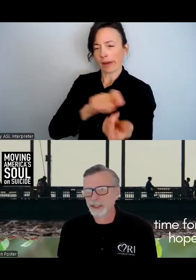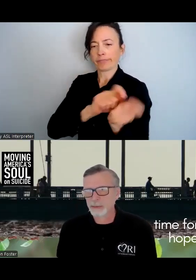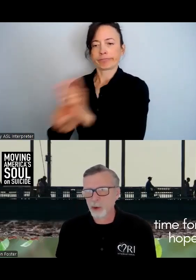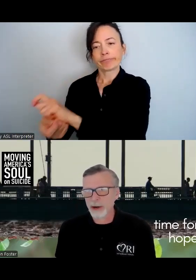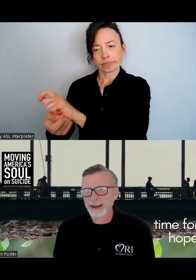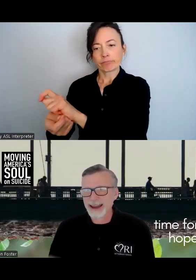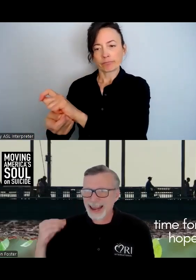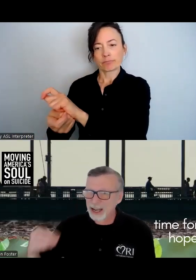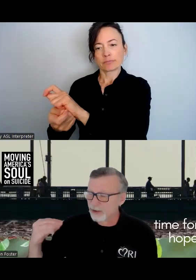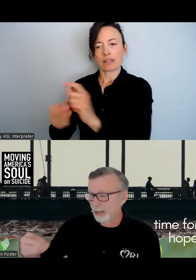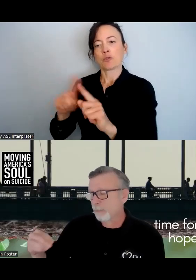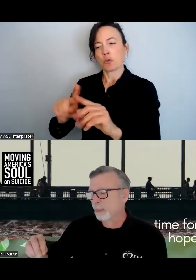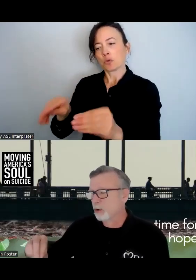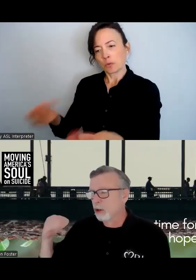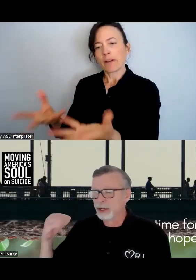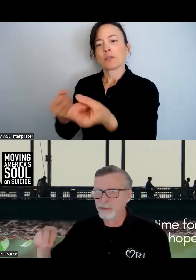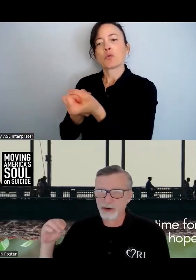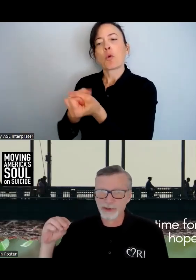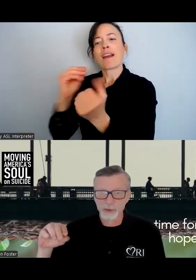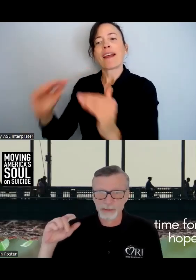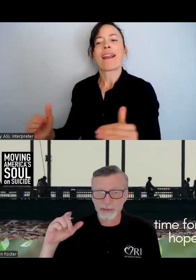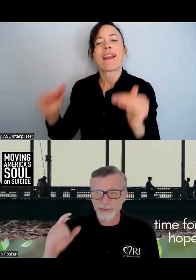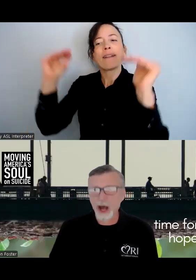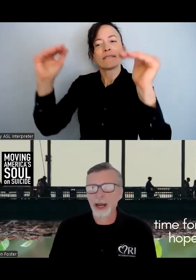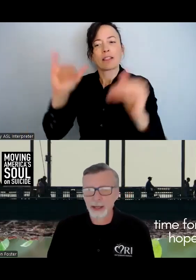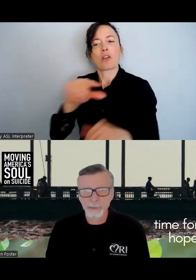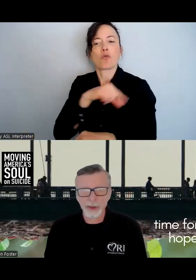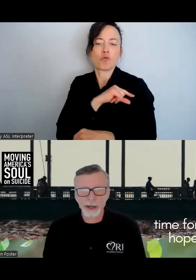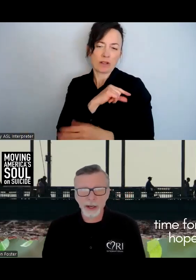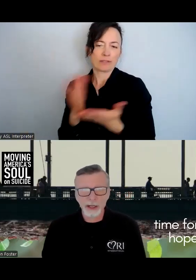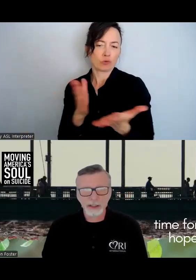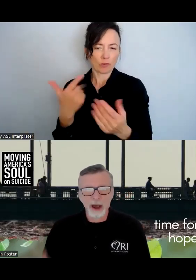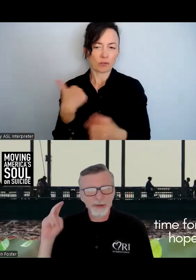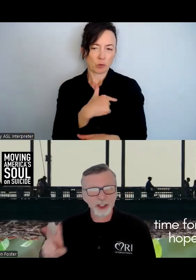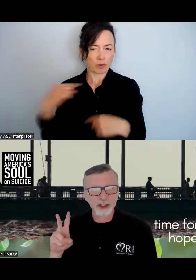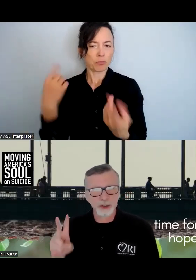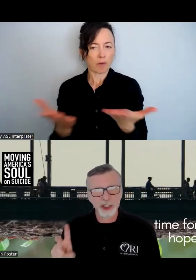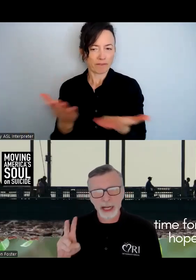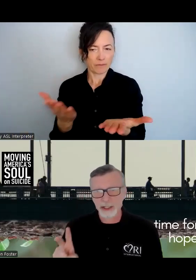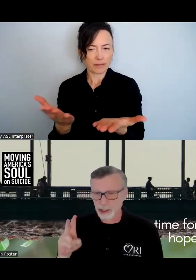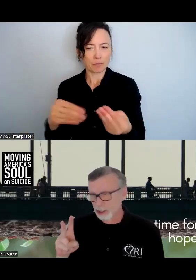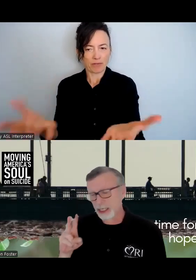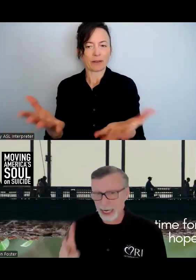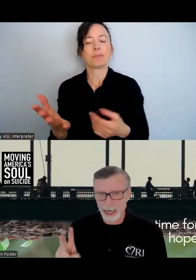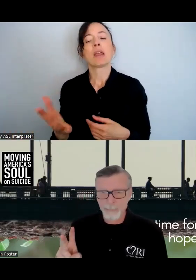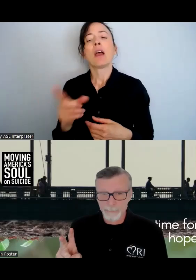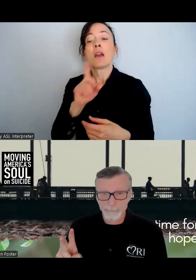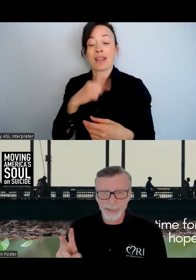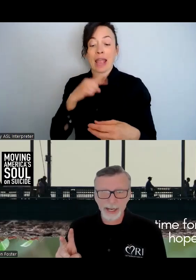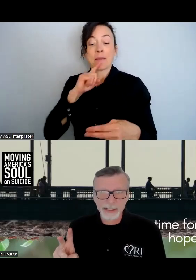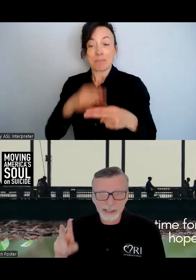power of peer support and elevate the quality of service we provide. So I've mentioned 2 challenges